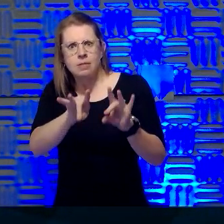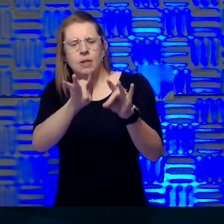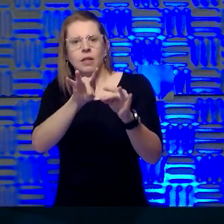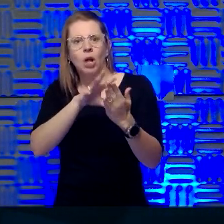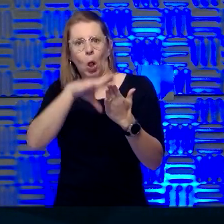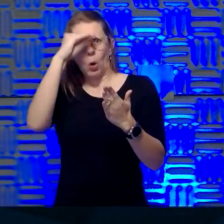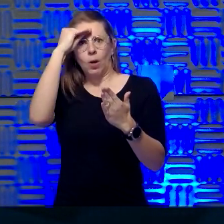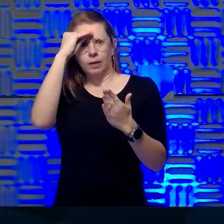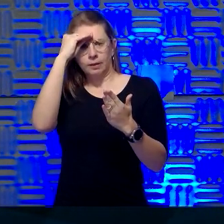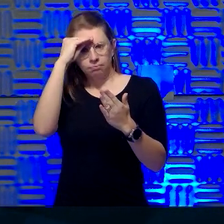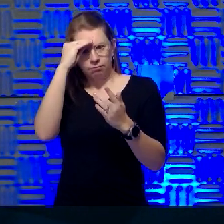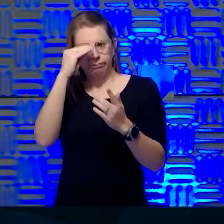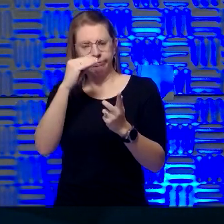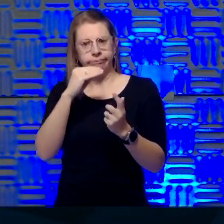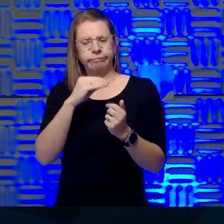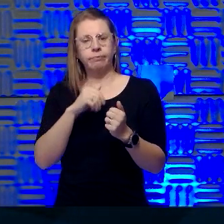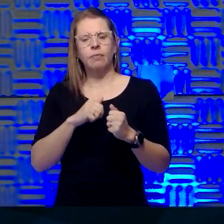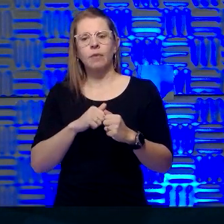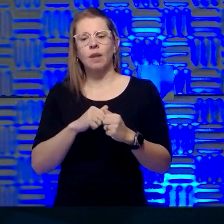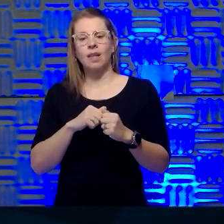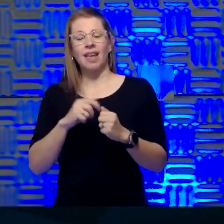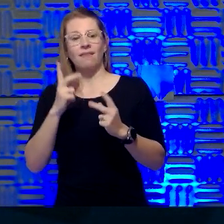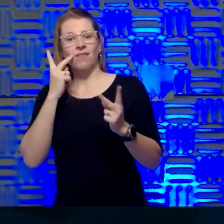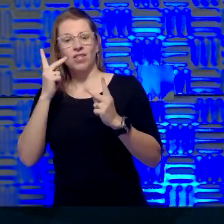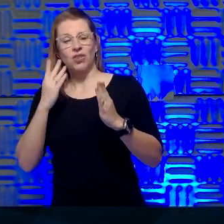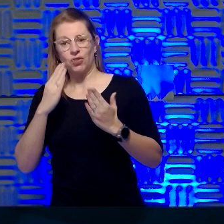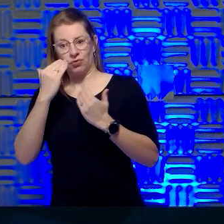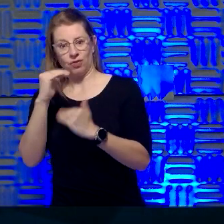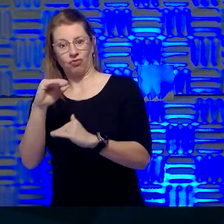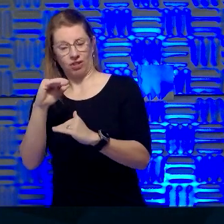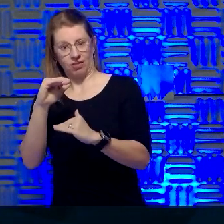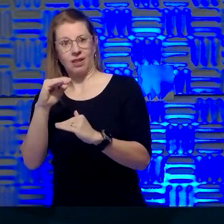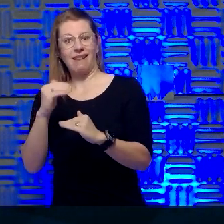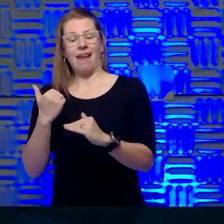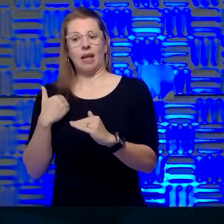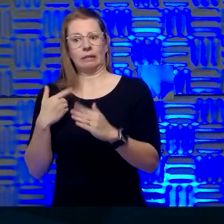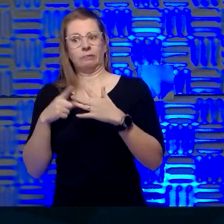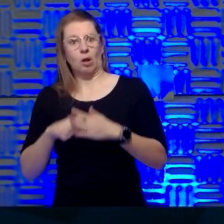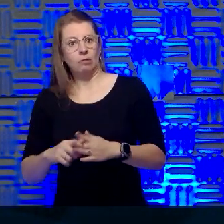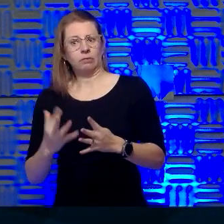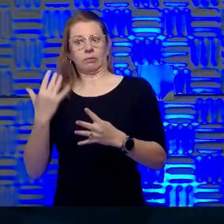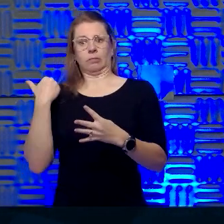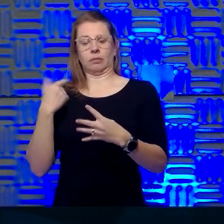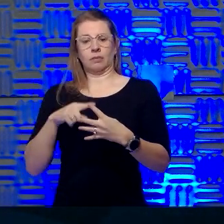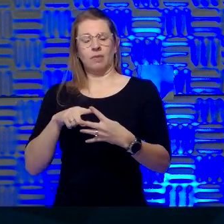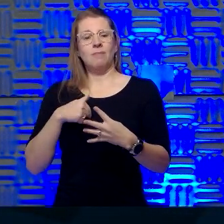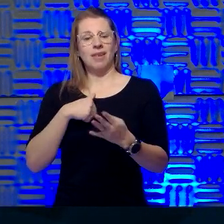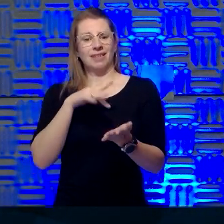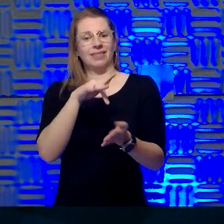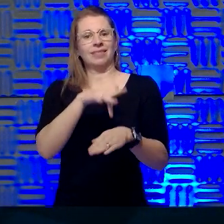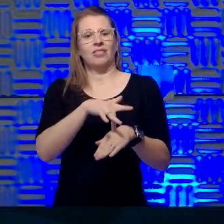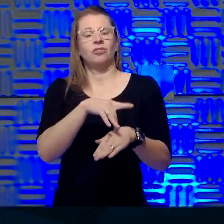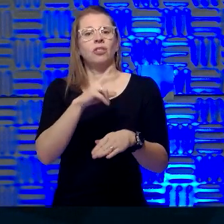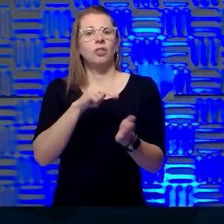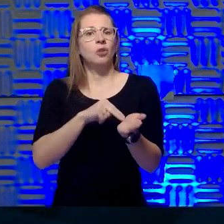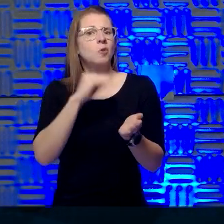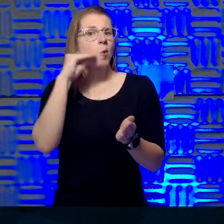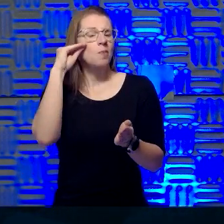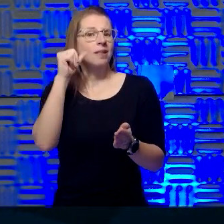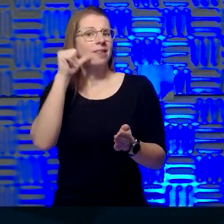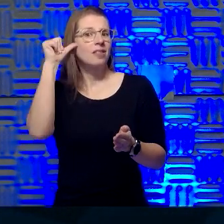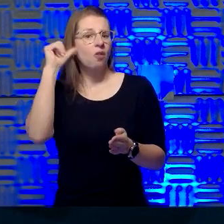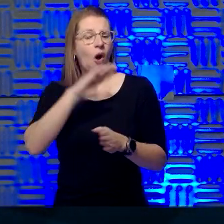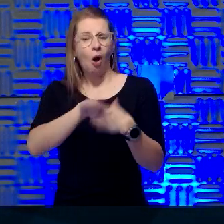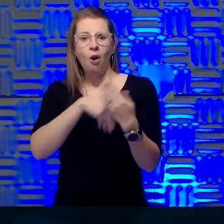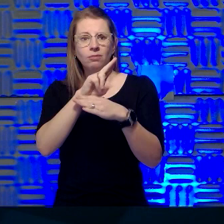so they've had visitor restrictions from the beginning. They continue that. I was at a nursing home yesterday seeing a patient. We're all